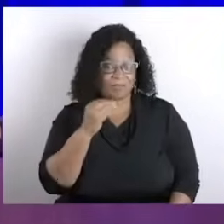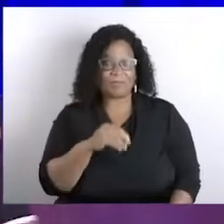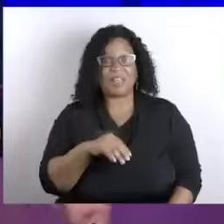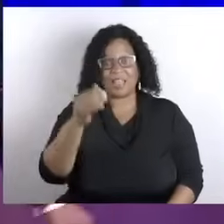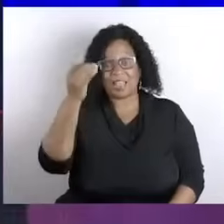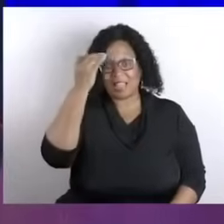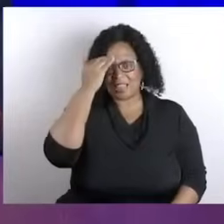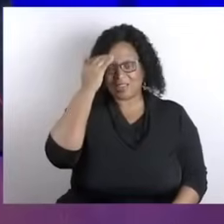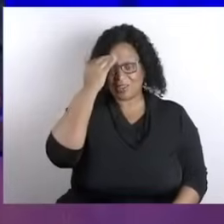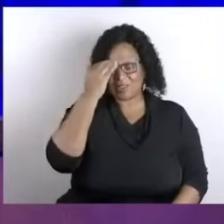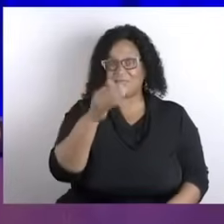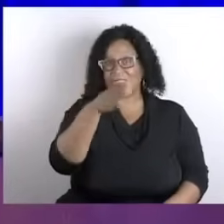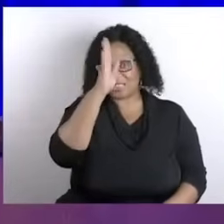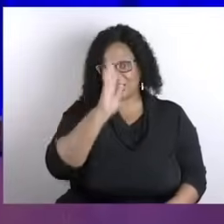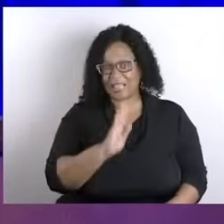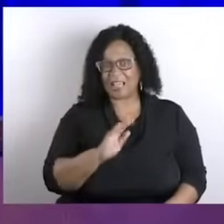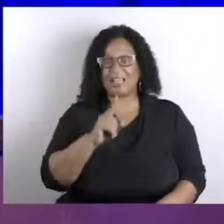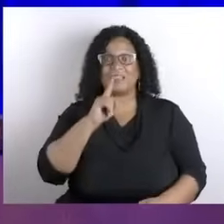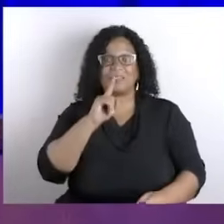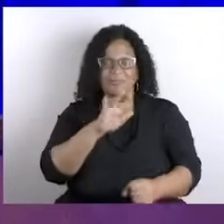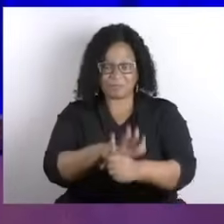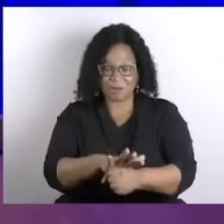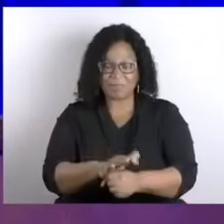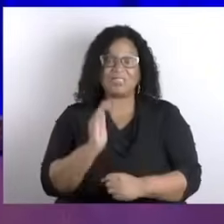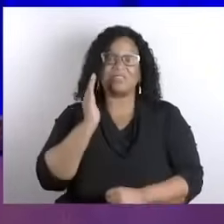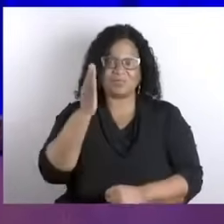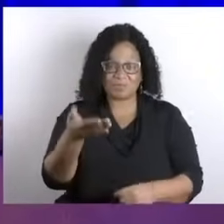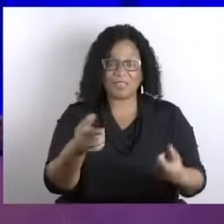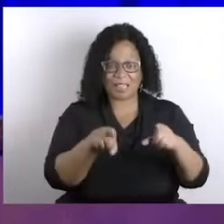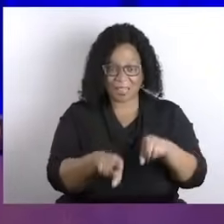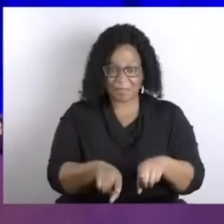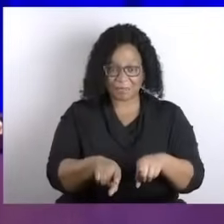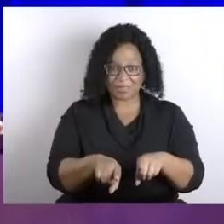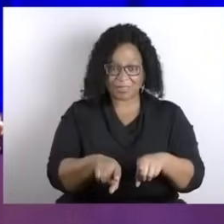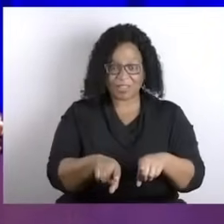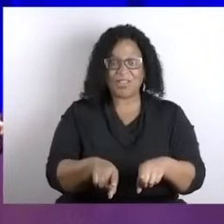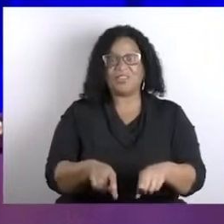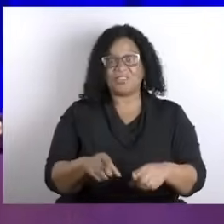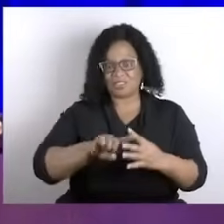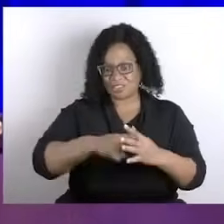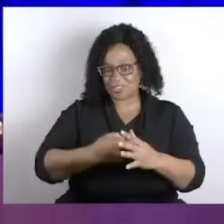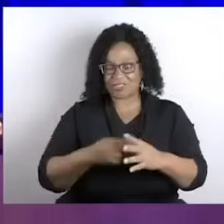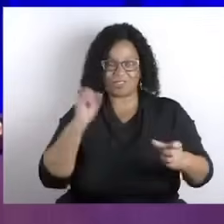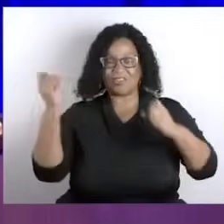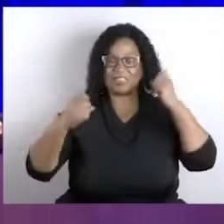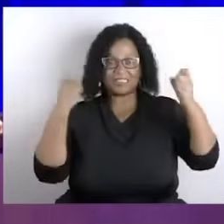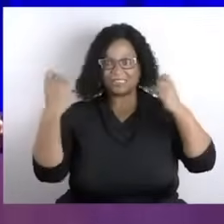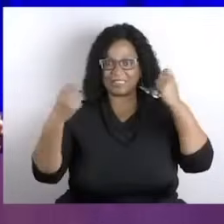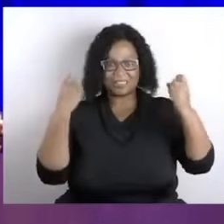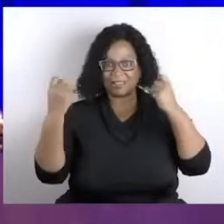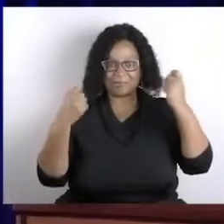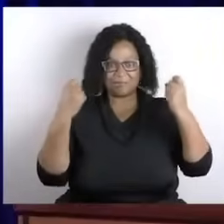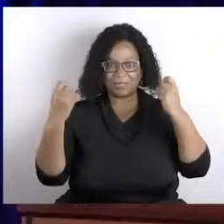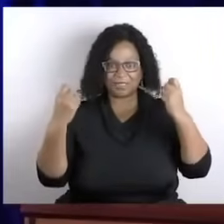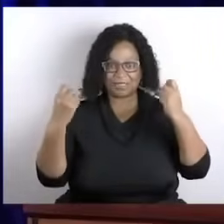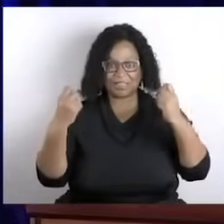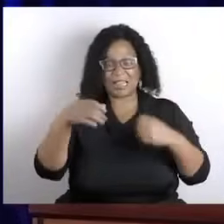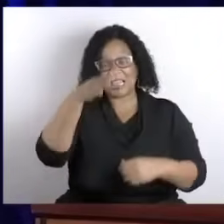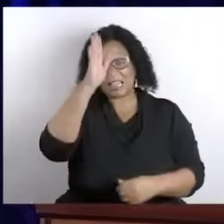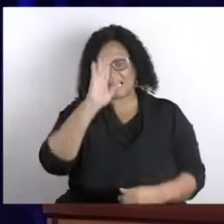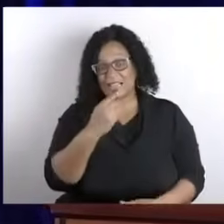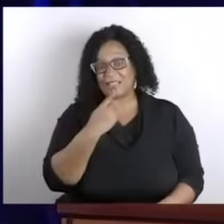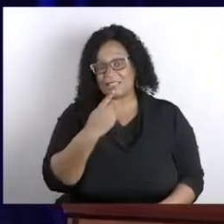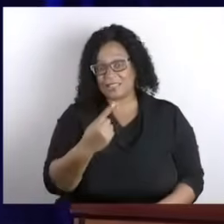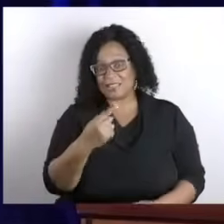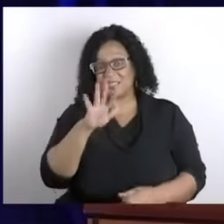good point in the message to begin to celebrate already the promises of God. God says, my promise to you